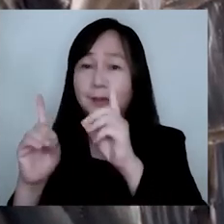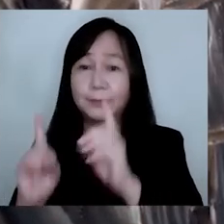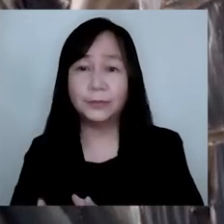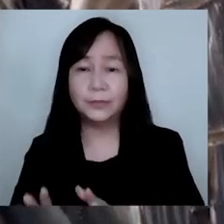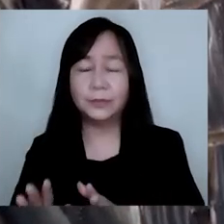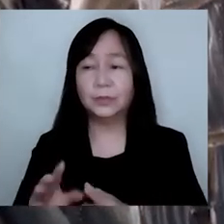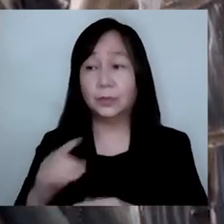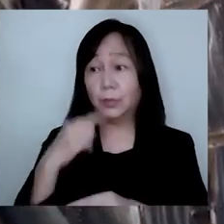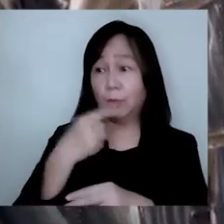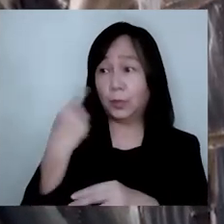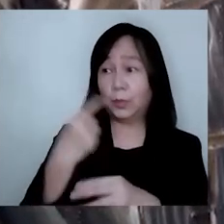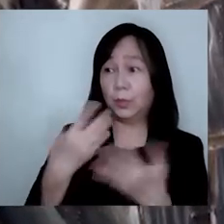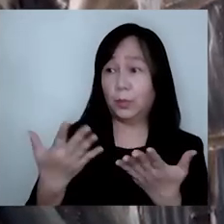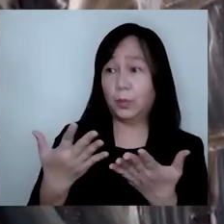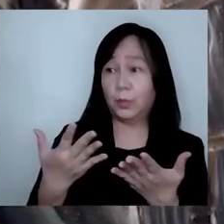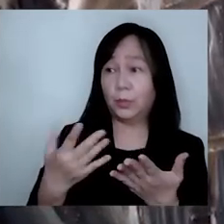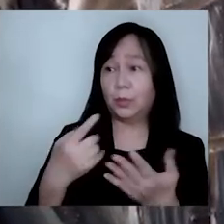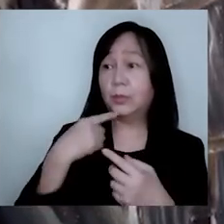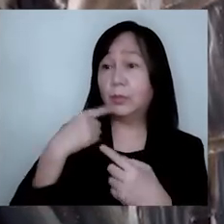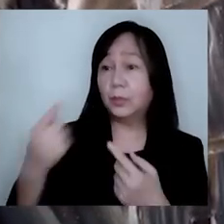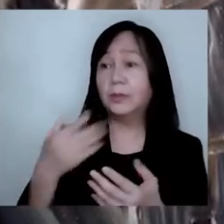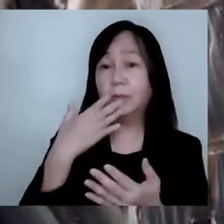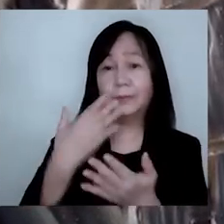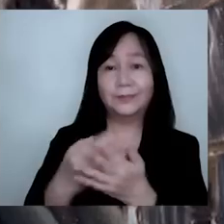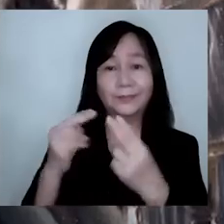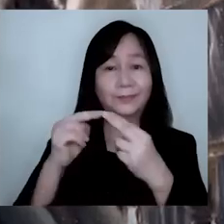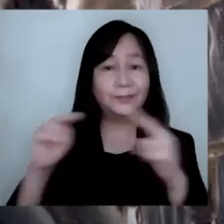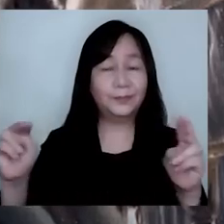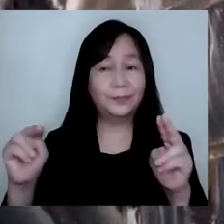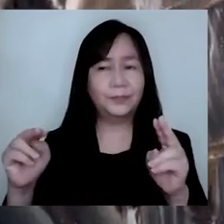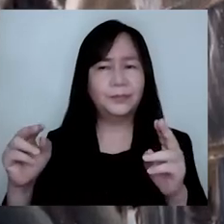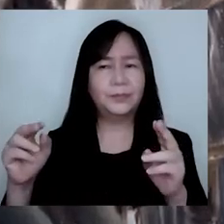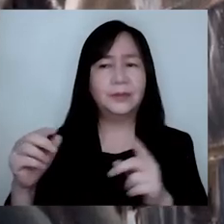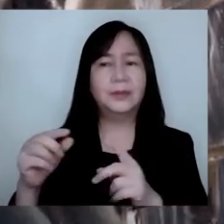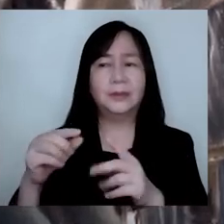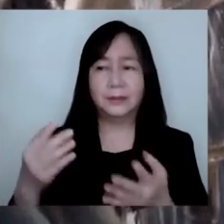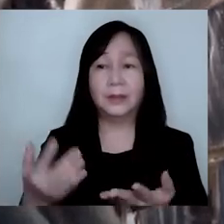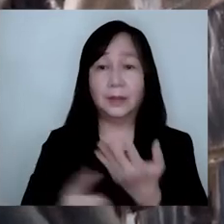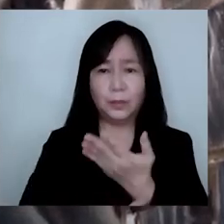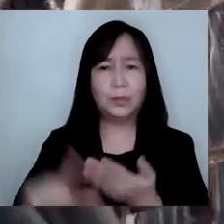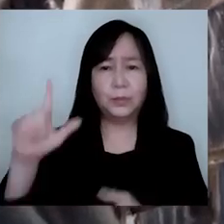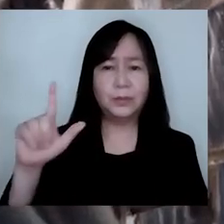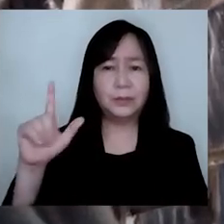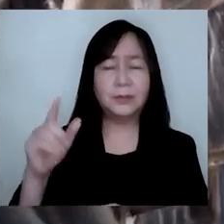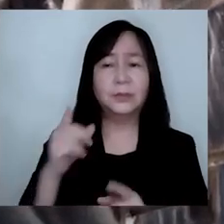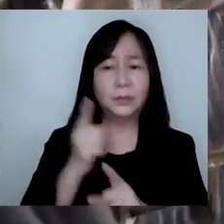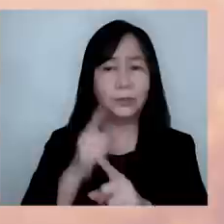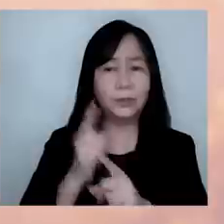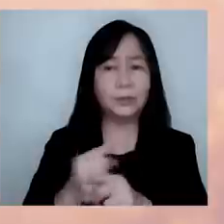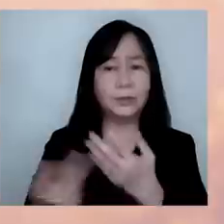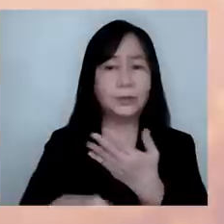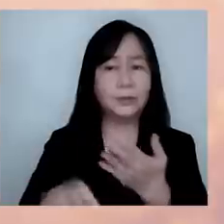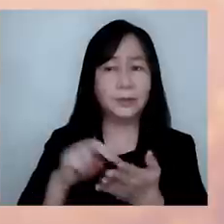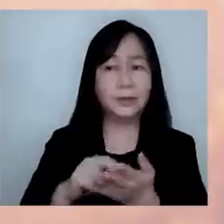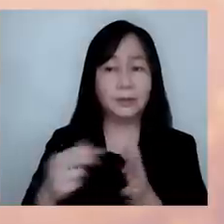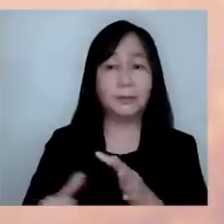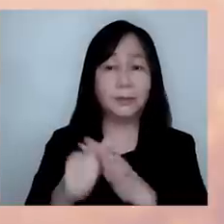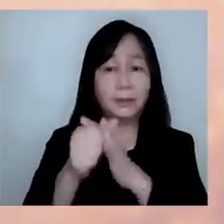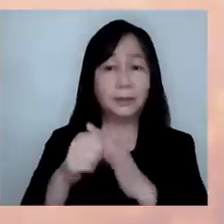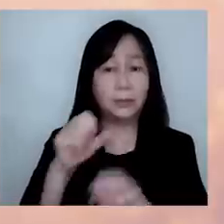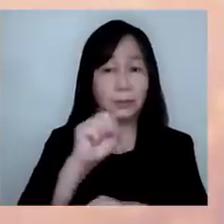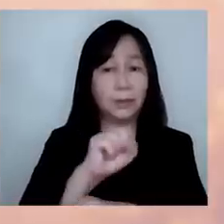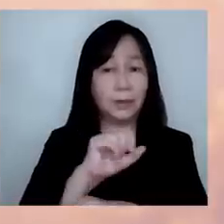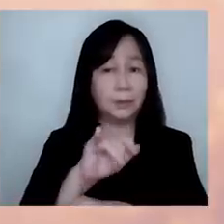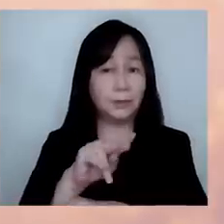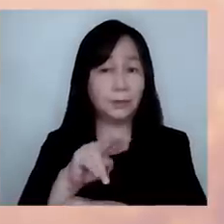broke the good news to them the Lord has truly been raised and has appeared to Simon friends